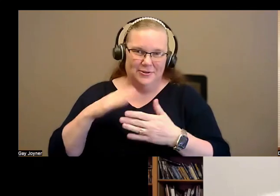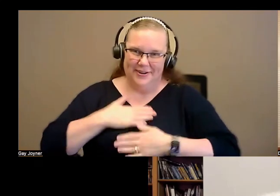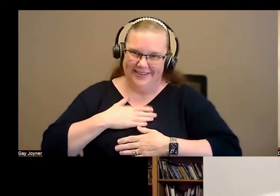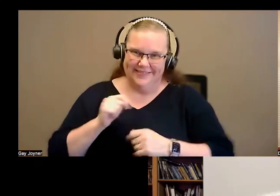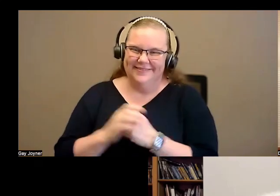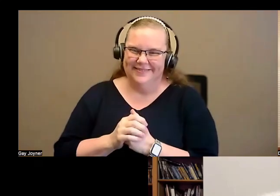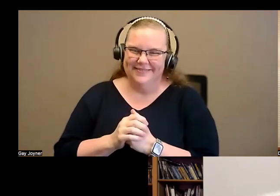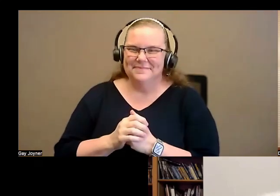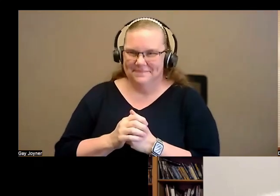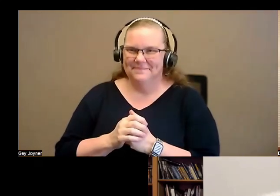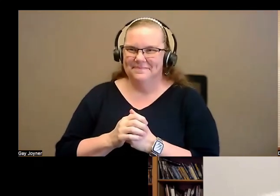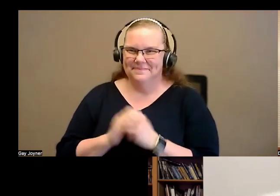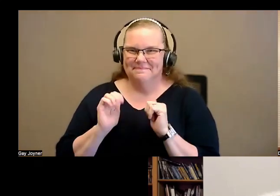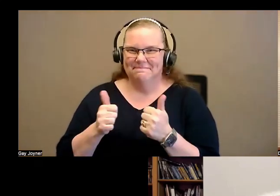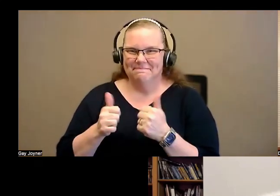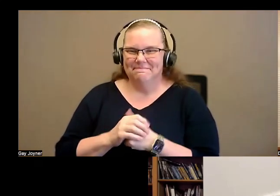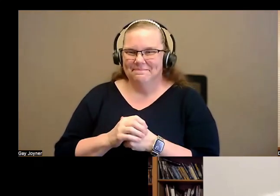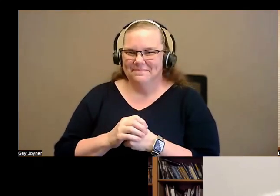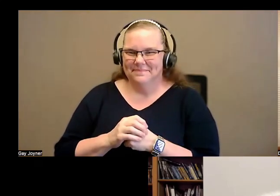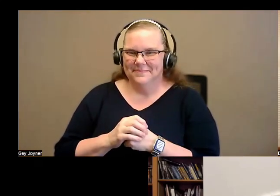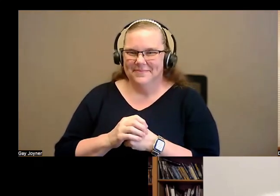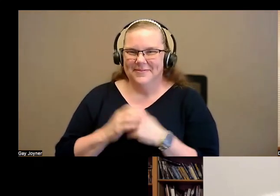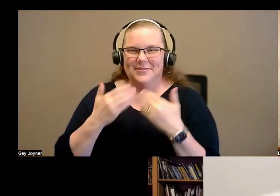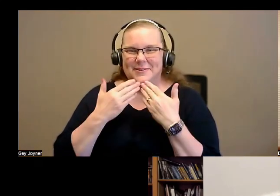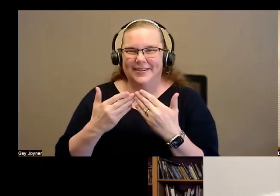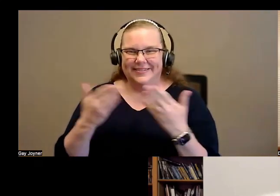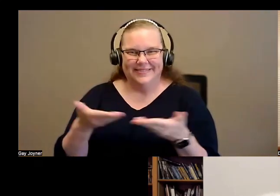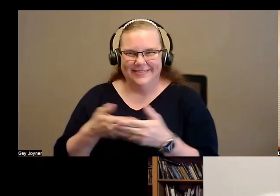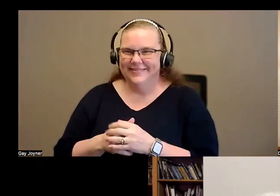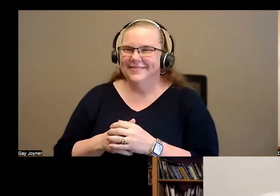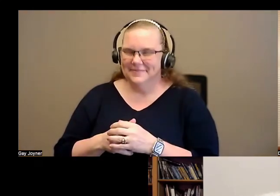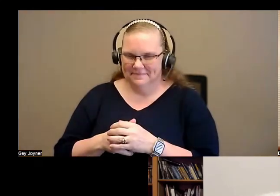you have enjoyed it. Yeah, thank you so much. Yeah. Sure.